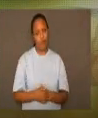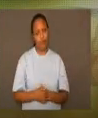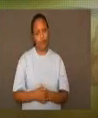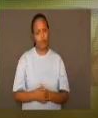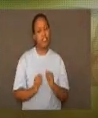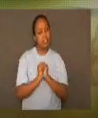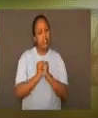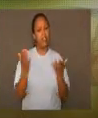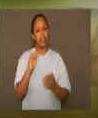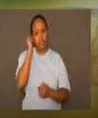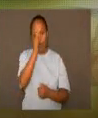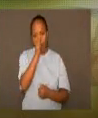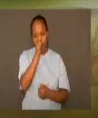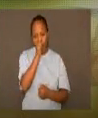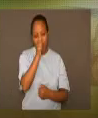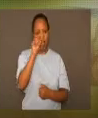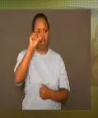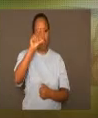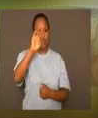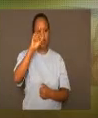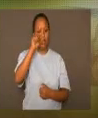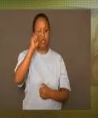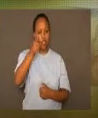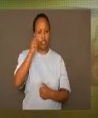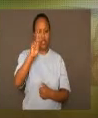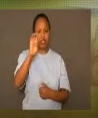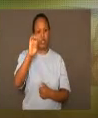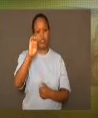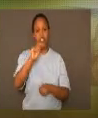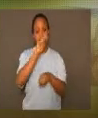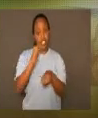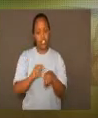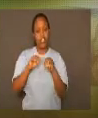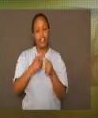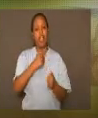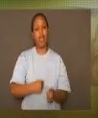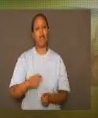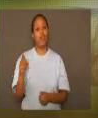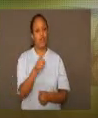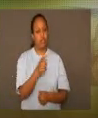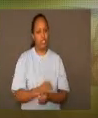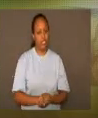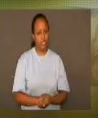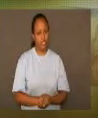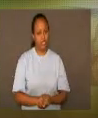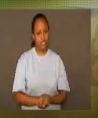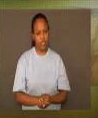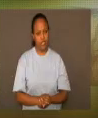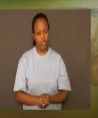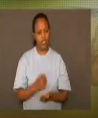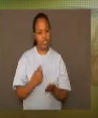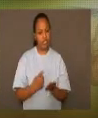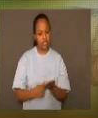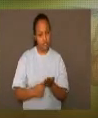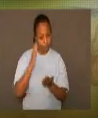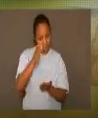Ethiopia is a member of the League of Nations. We will discuss the fact